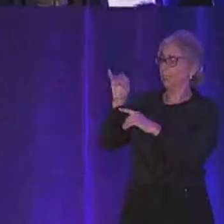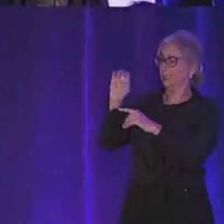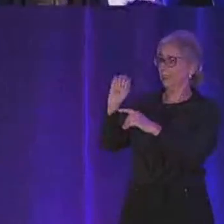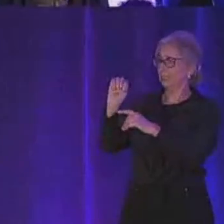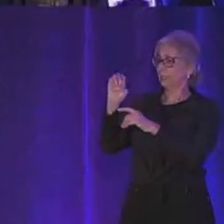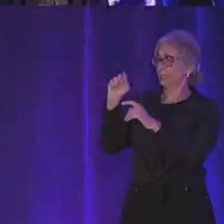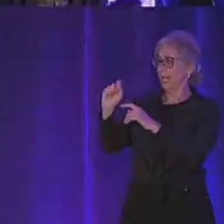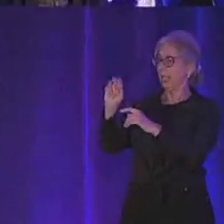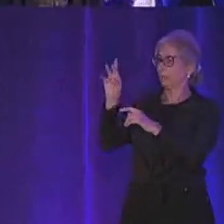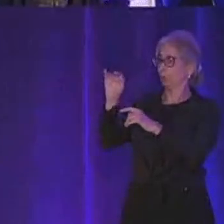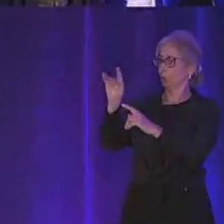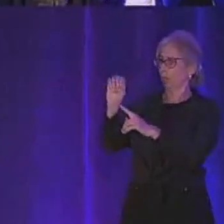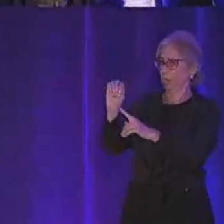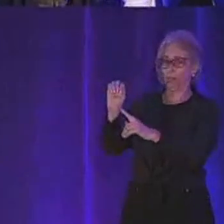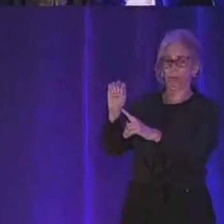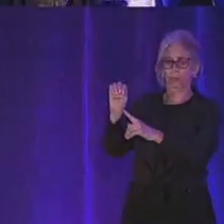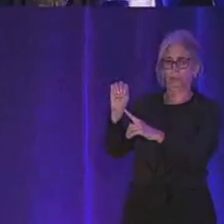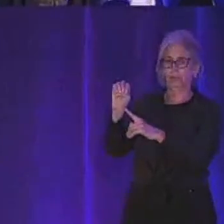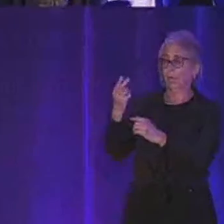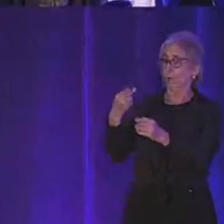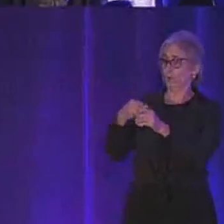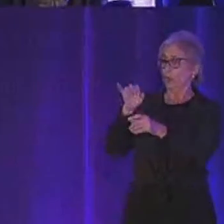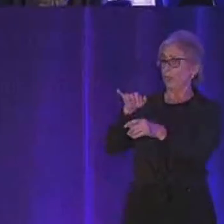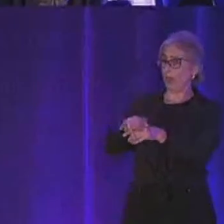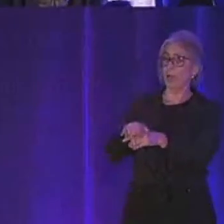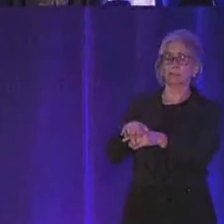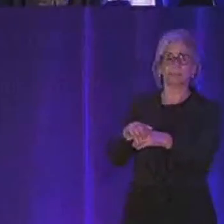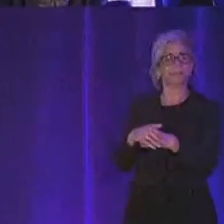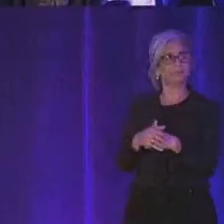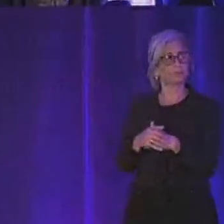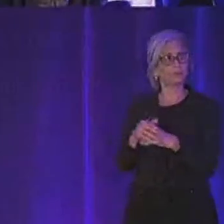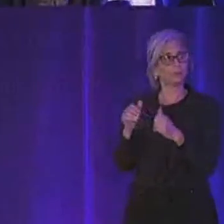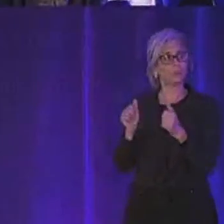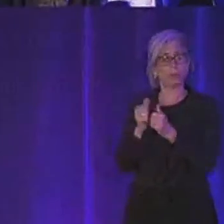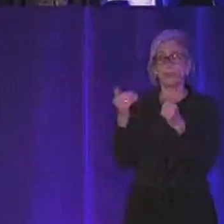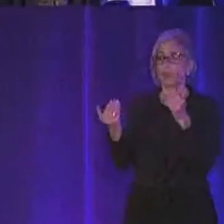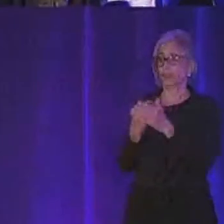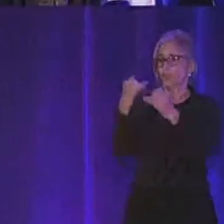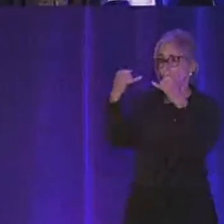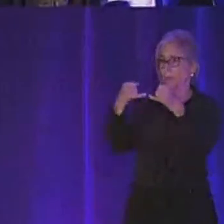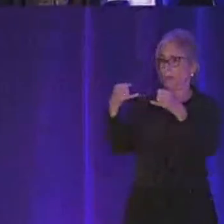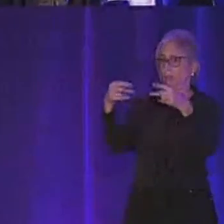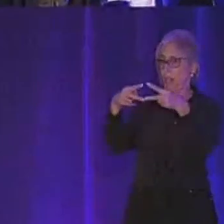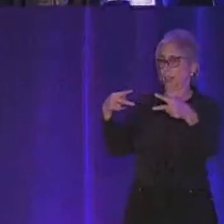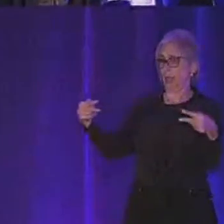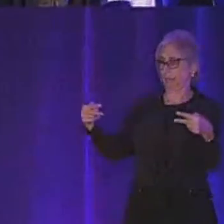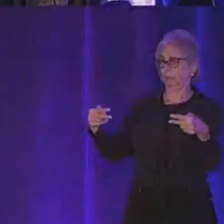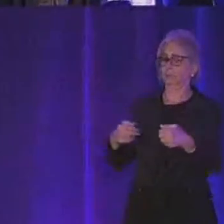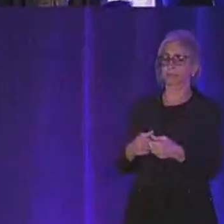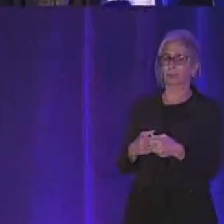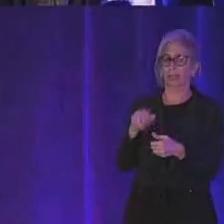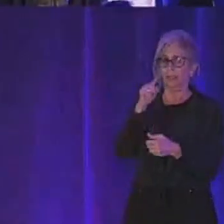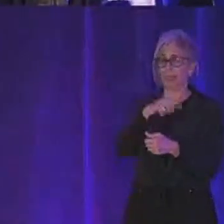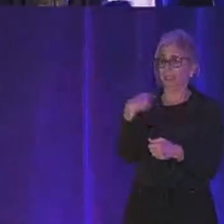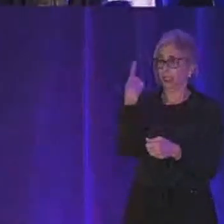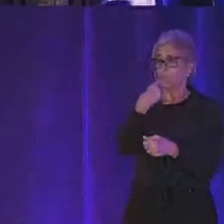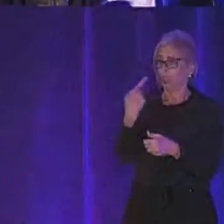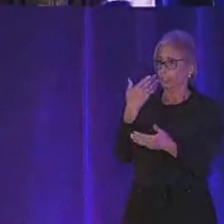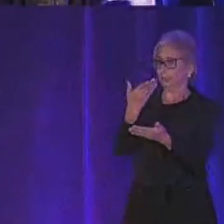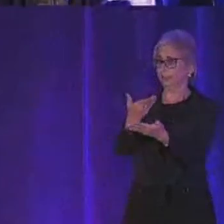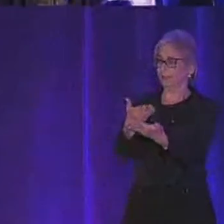O.presence.rule. I just want the rule, and then I'll join it with a new line. This looks nice.